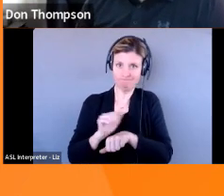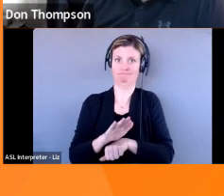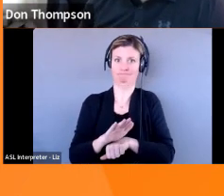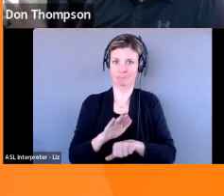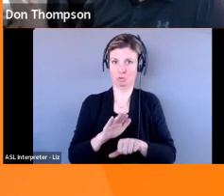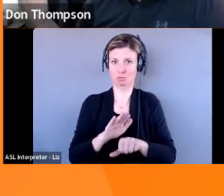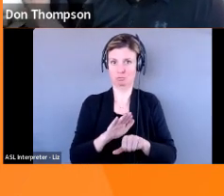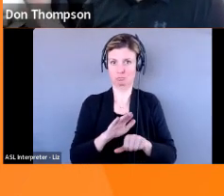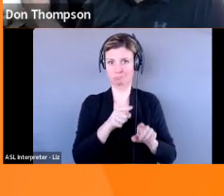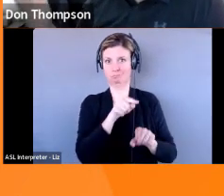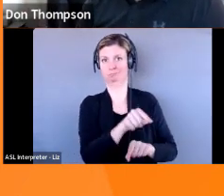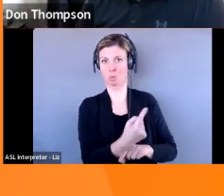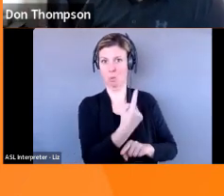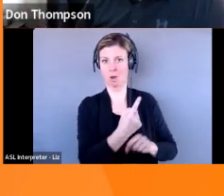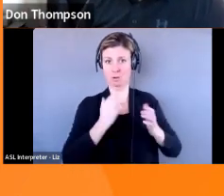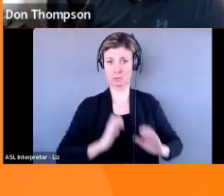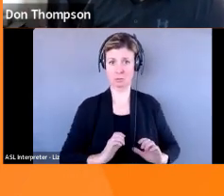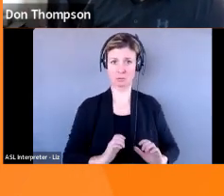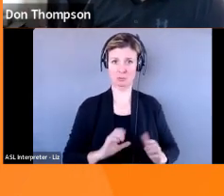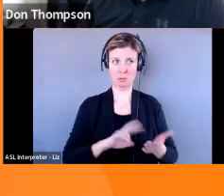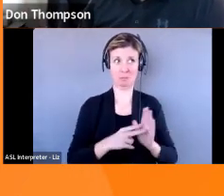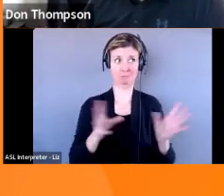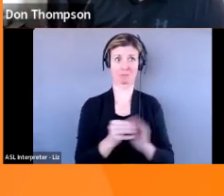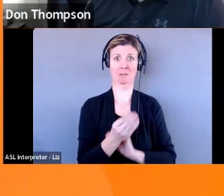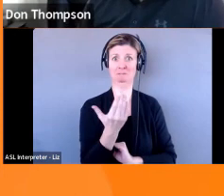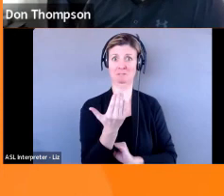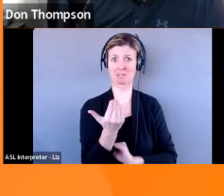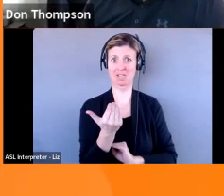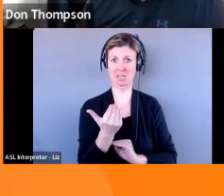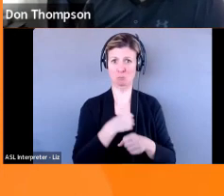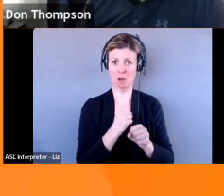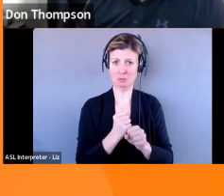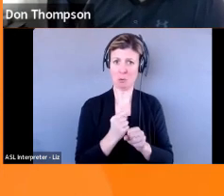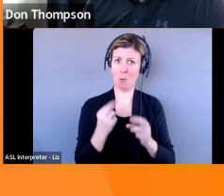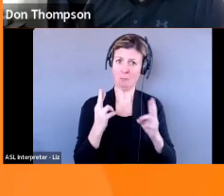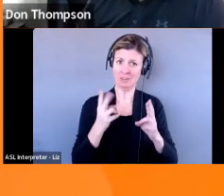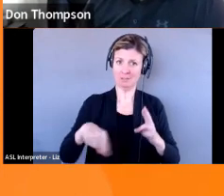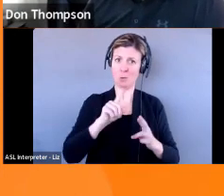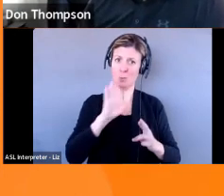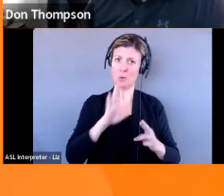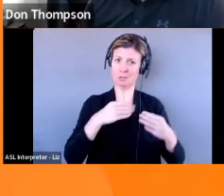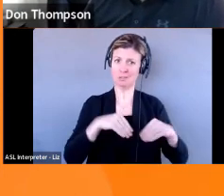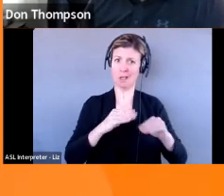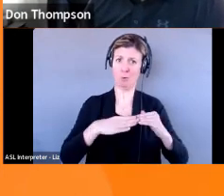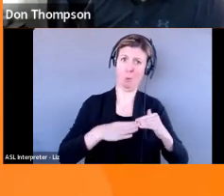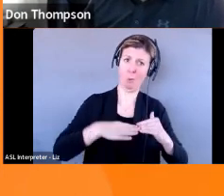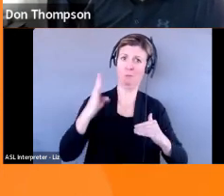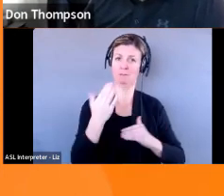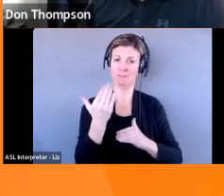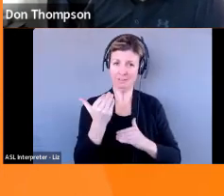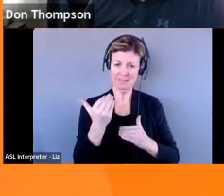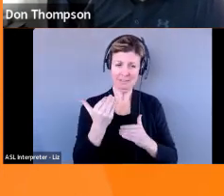more than, what is it, 15 units to afford the $29.99, and it's going to open you up for that